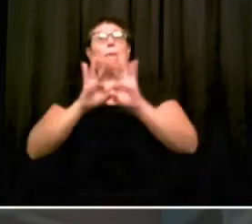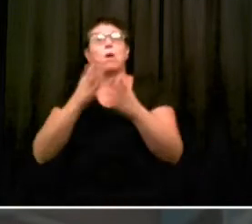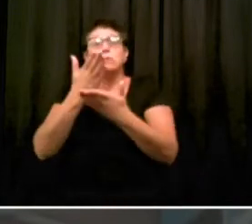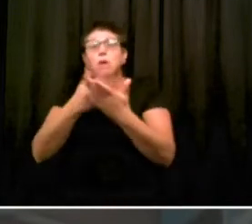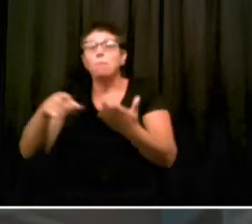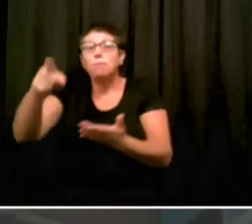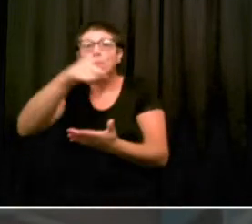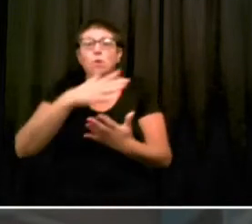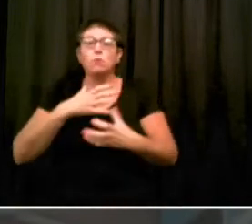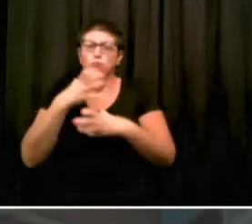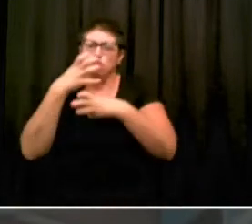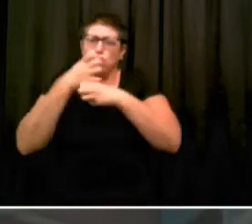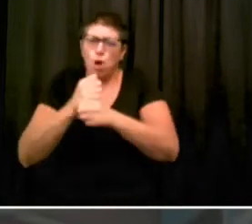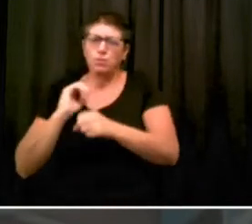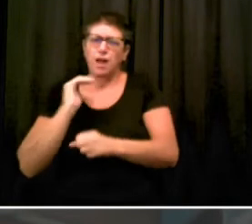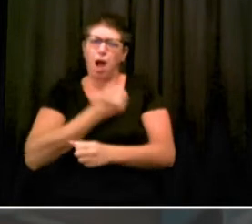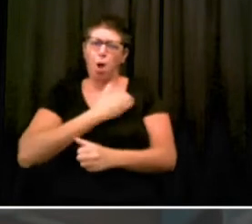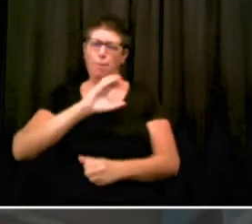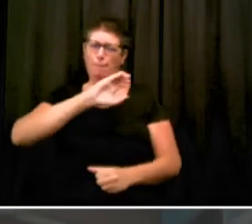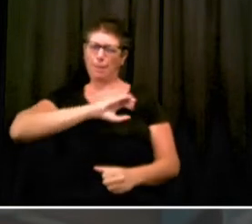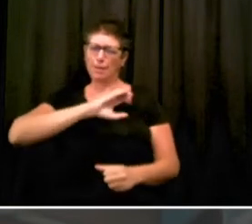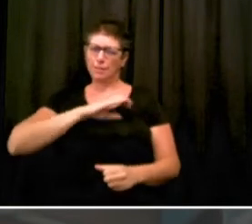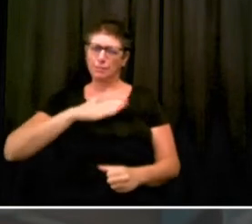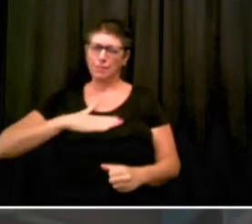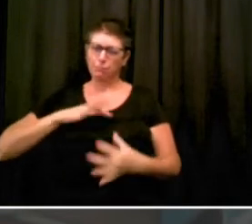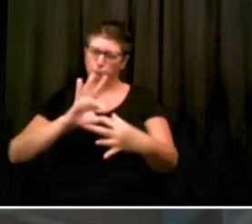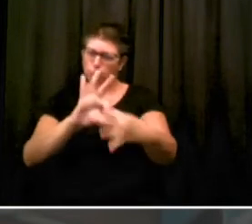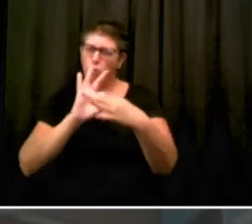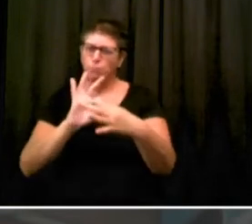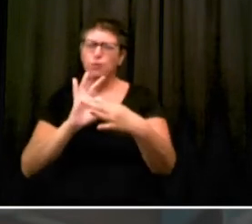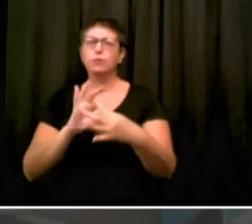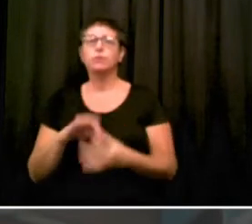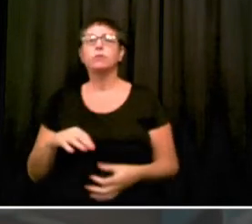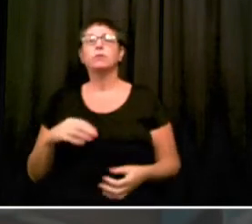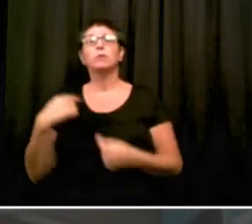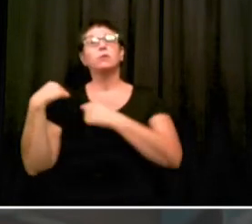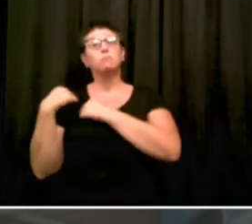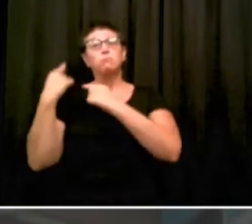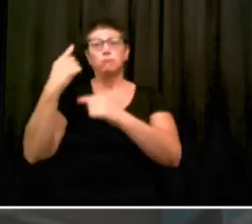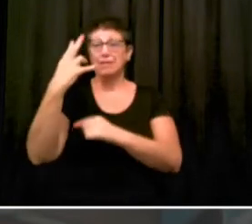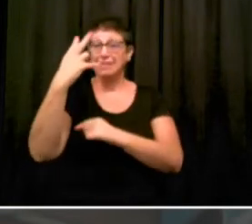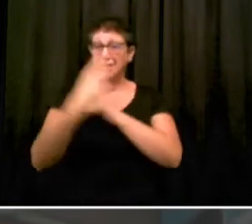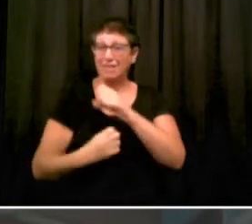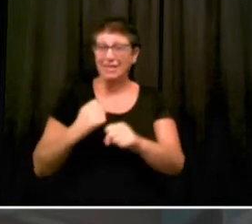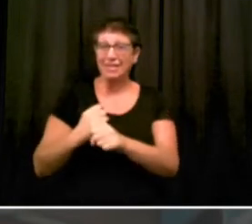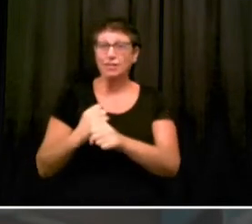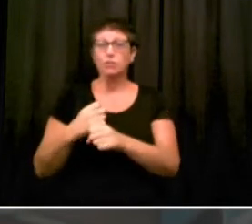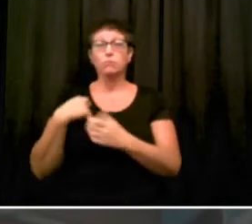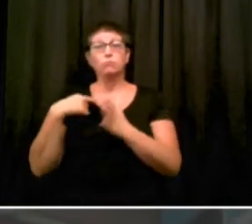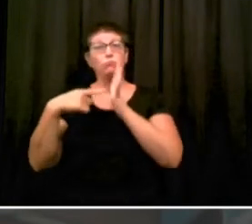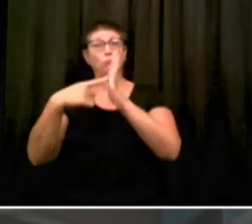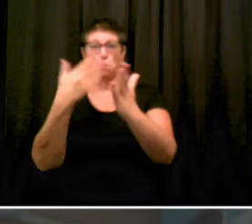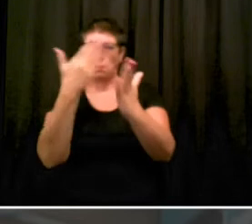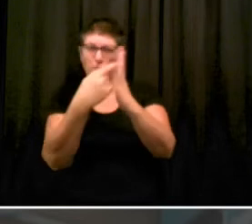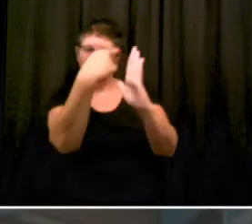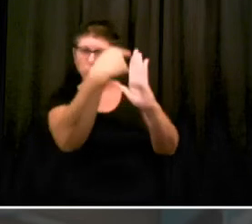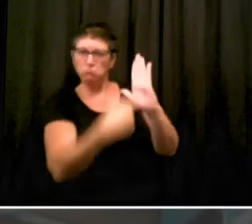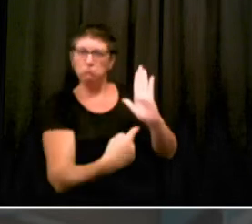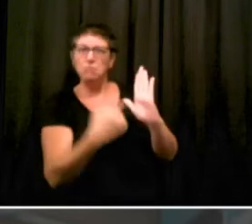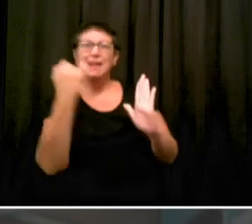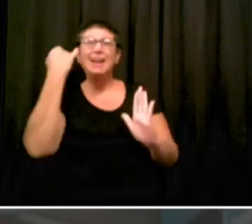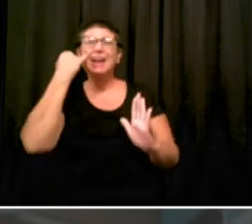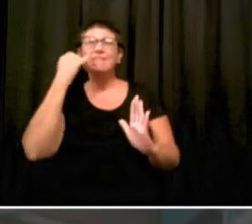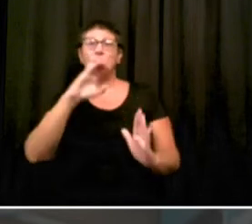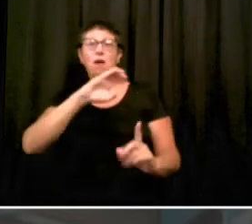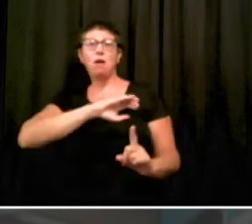7 years. When that trust grows, when that relationship grows, as it has in this city so many times, it allows us